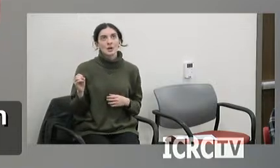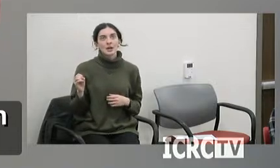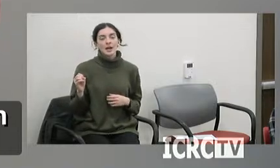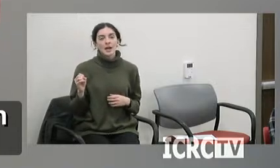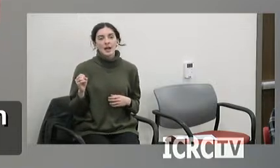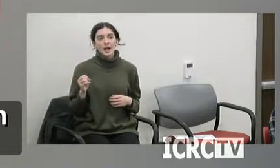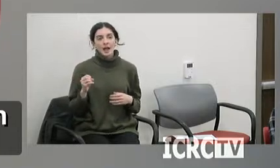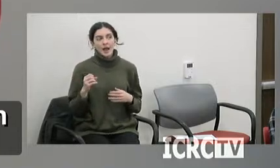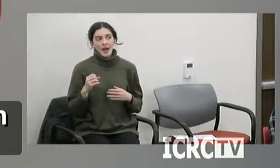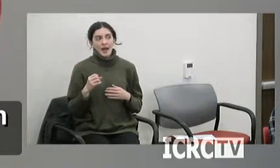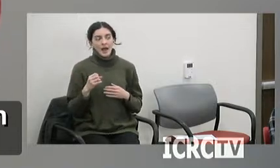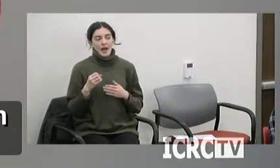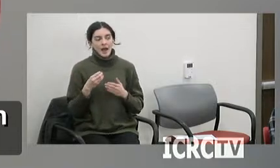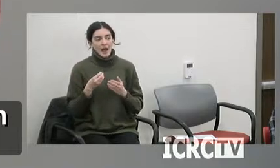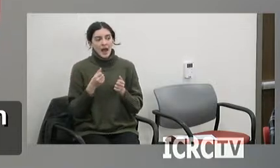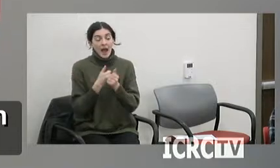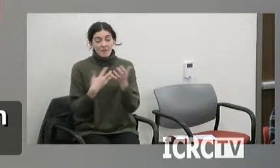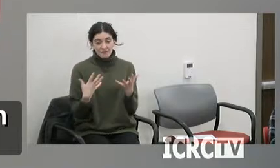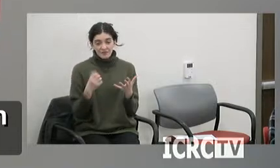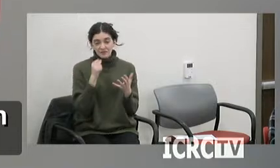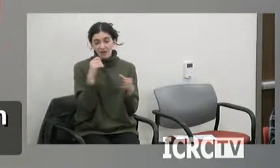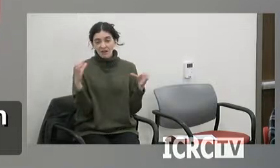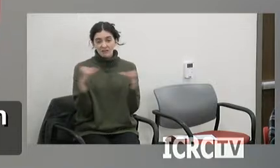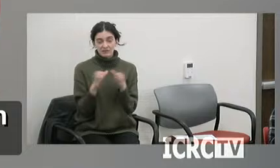purchase McGraw-Hill, that would have been